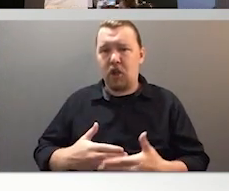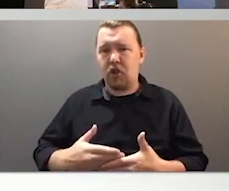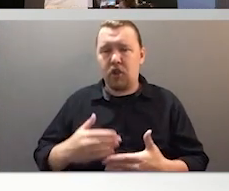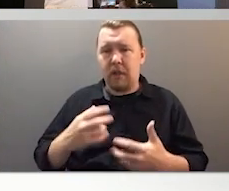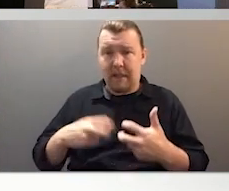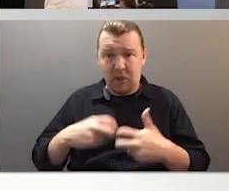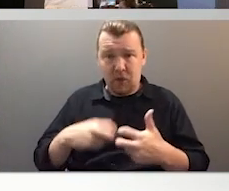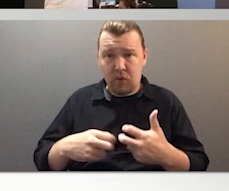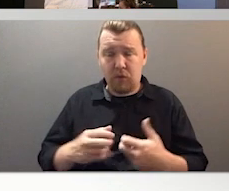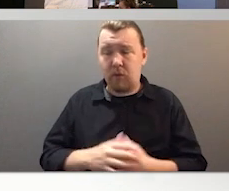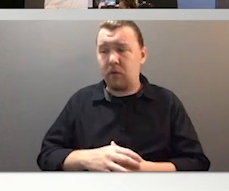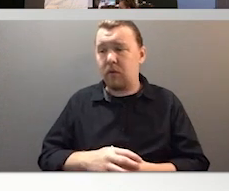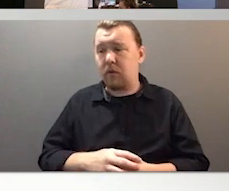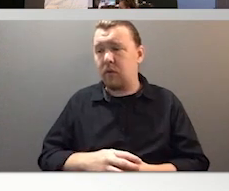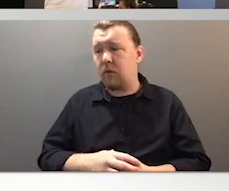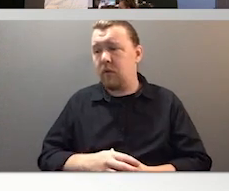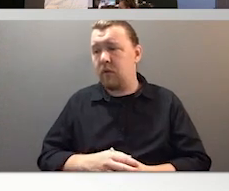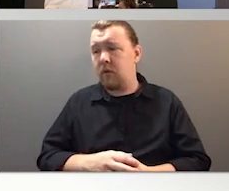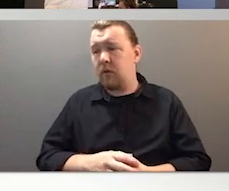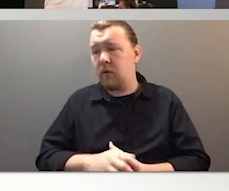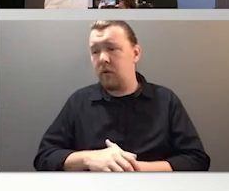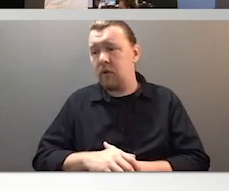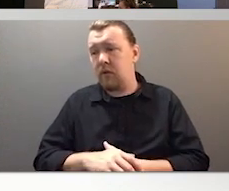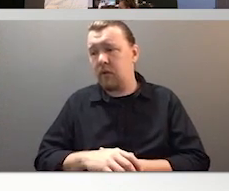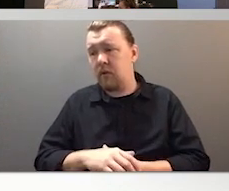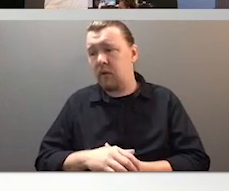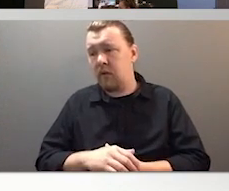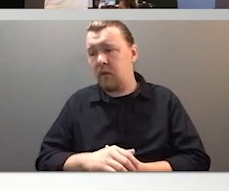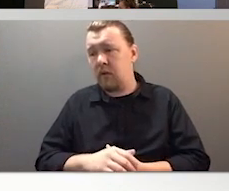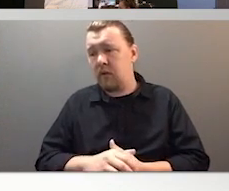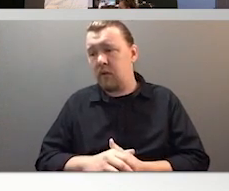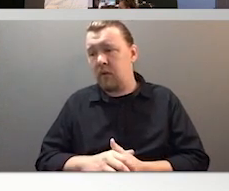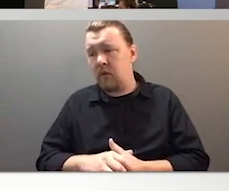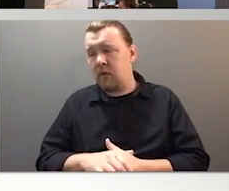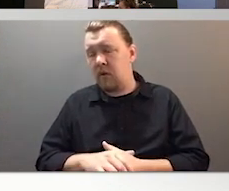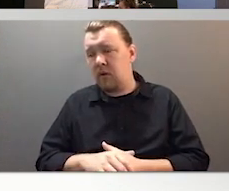has FASD, ADHD, cerebral palsy,